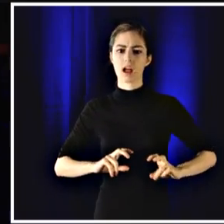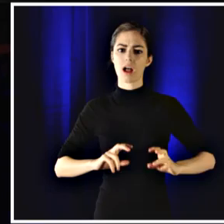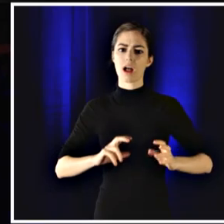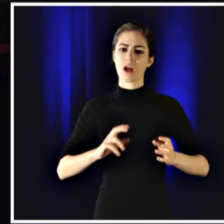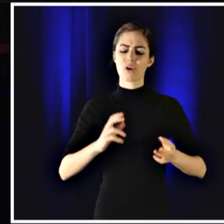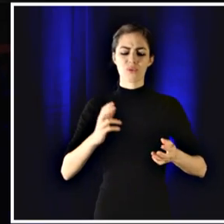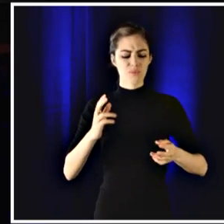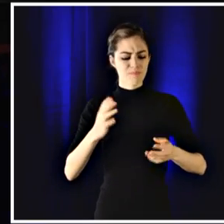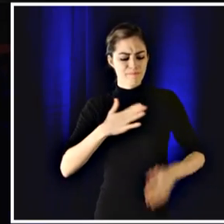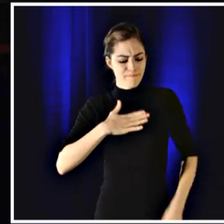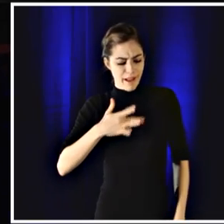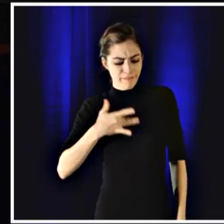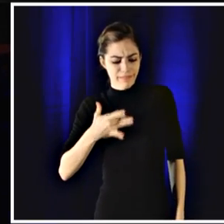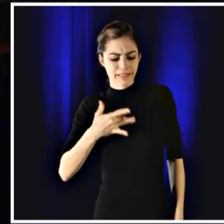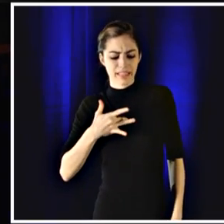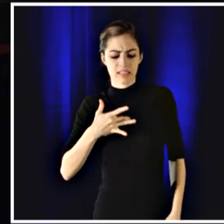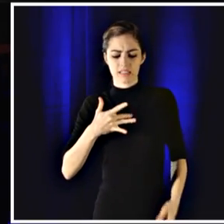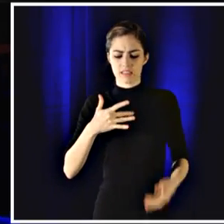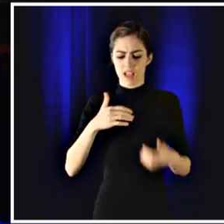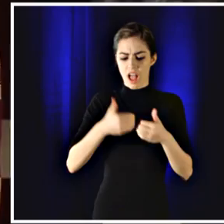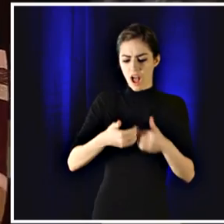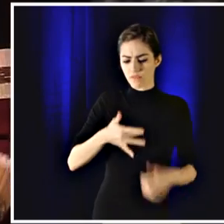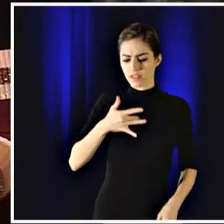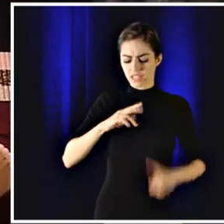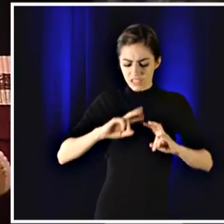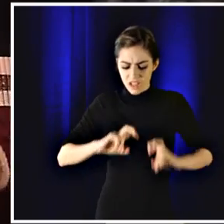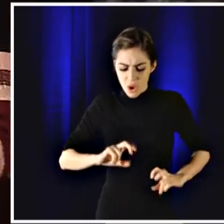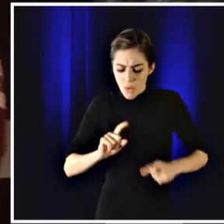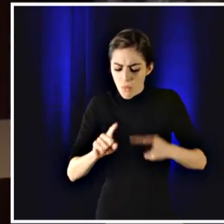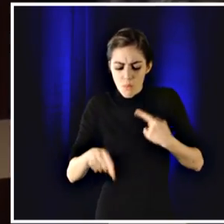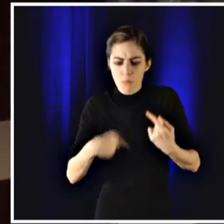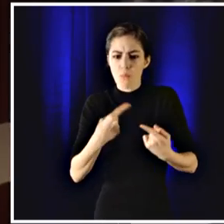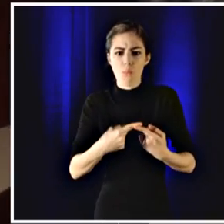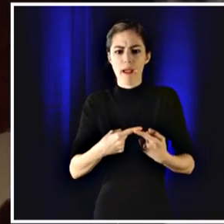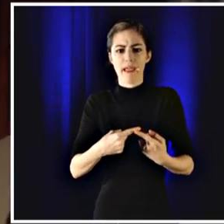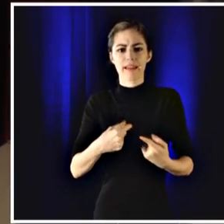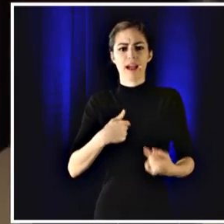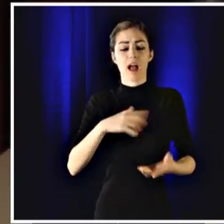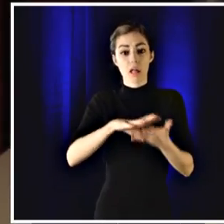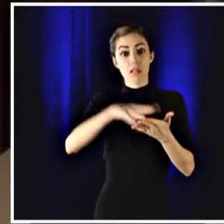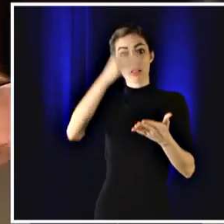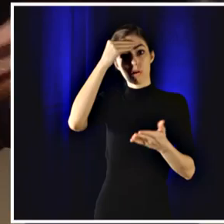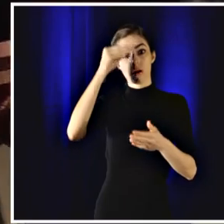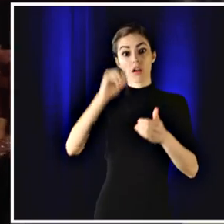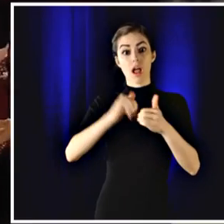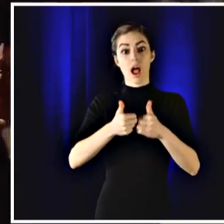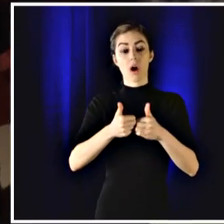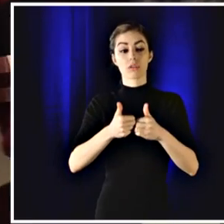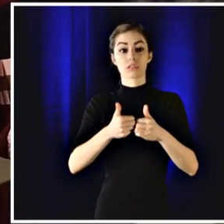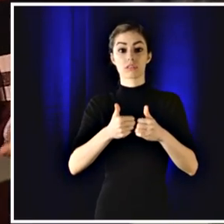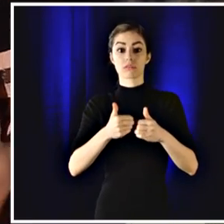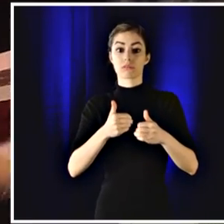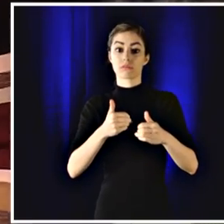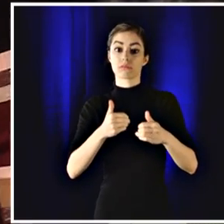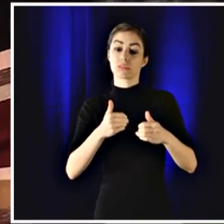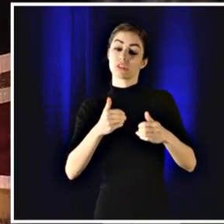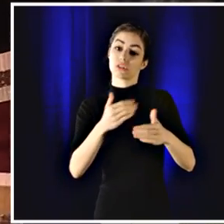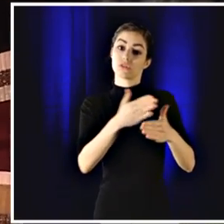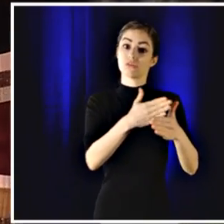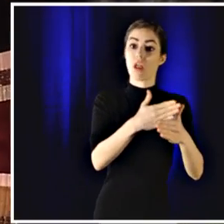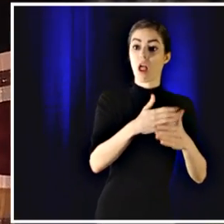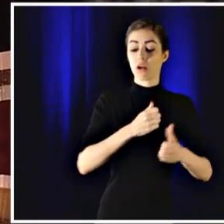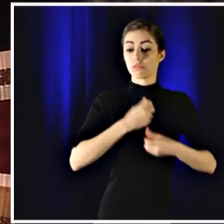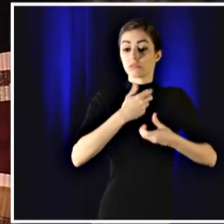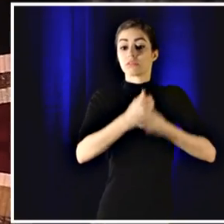learned to feel this way, and how society prefers I do or do not share these emotions with you, the outside